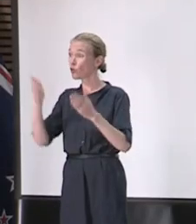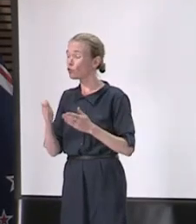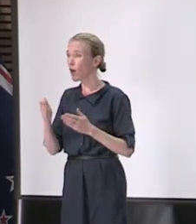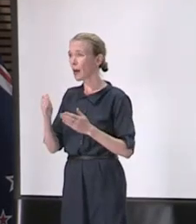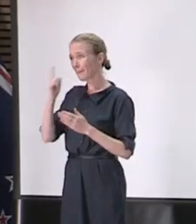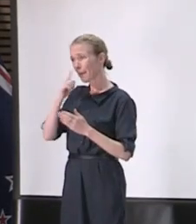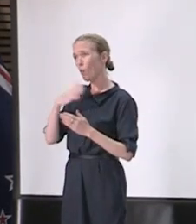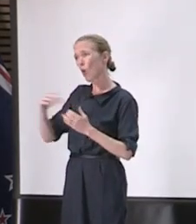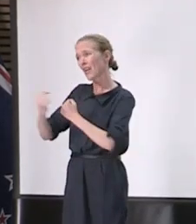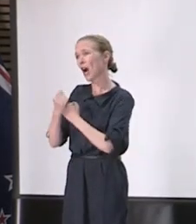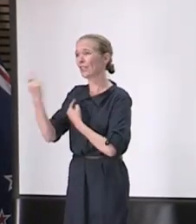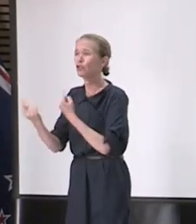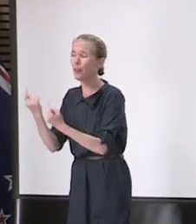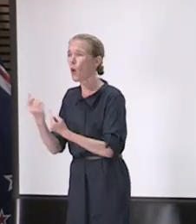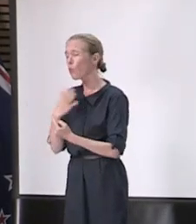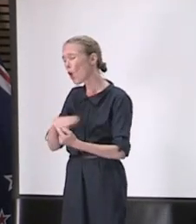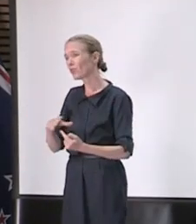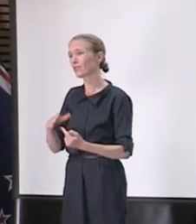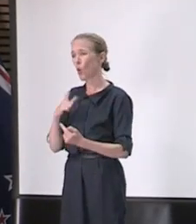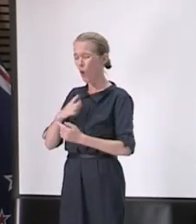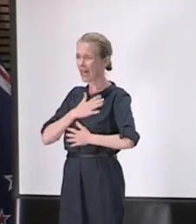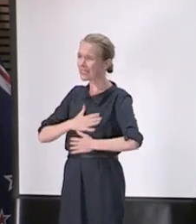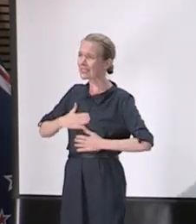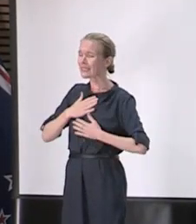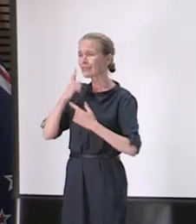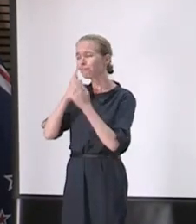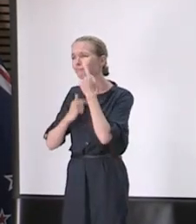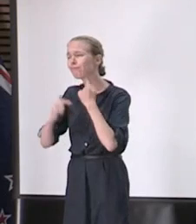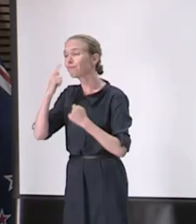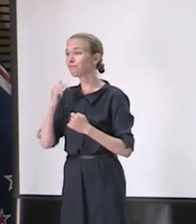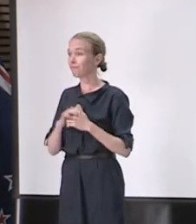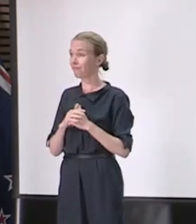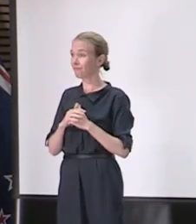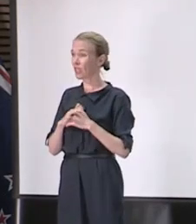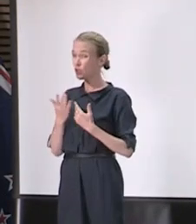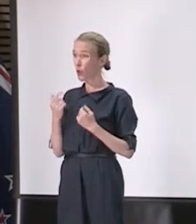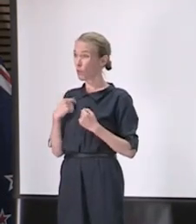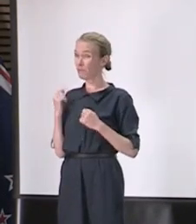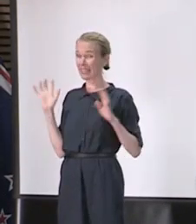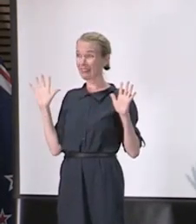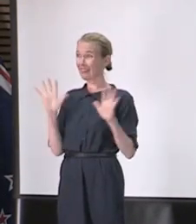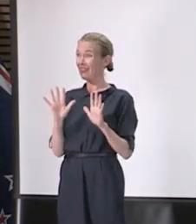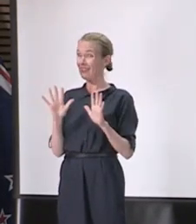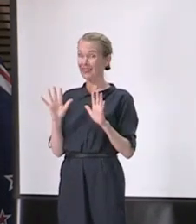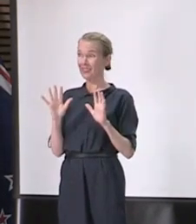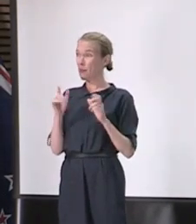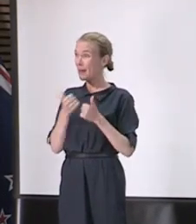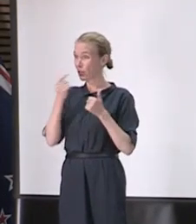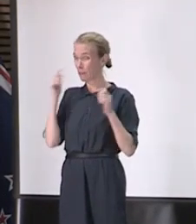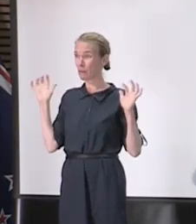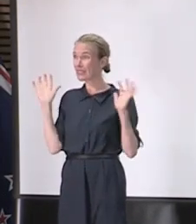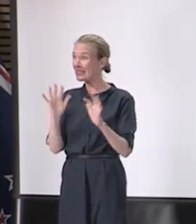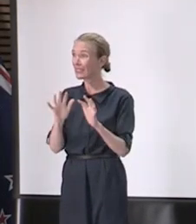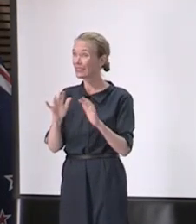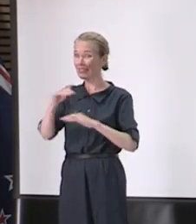together. And the idea that we would force people to not be able to comfort one another, to support one another, is equally a